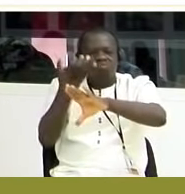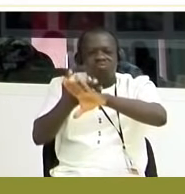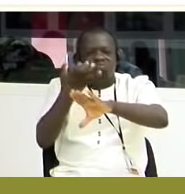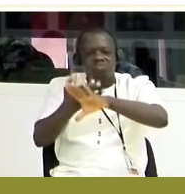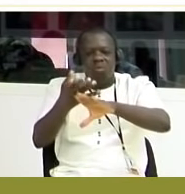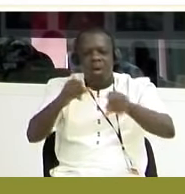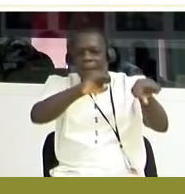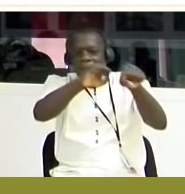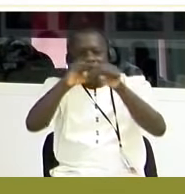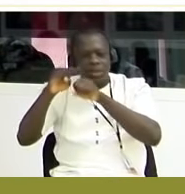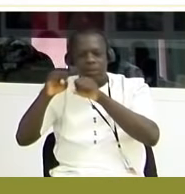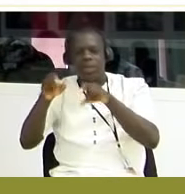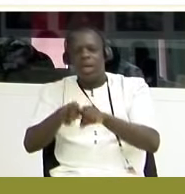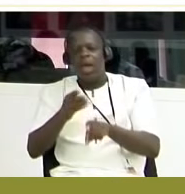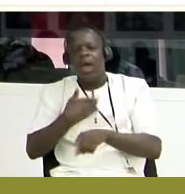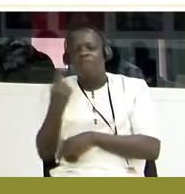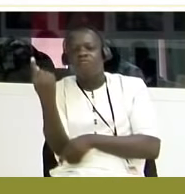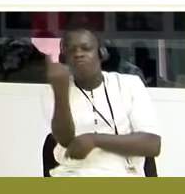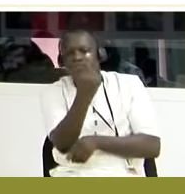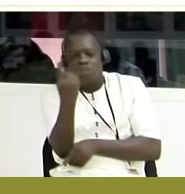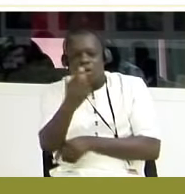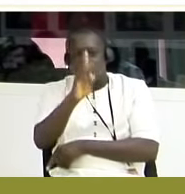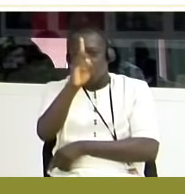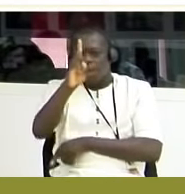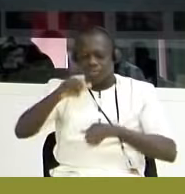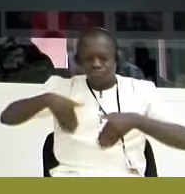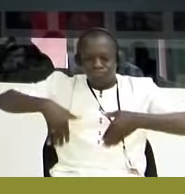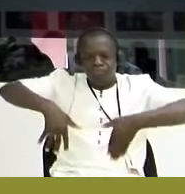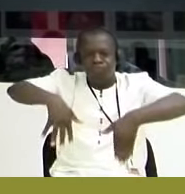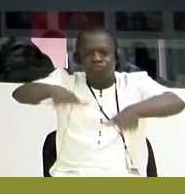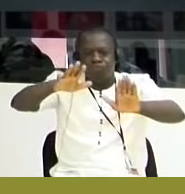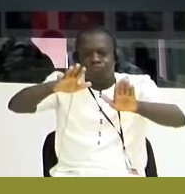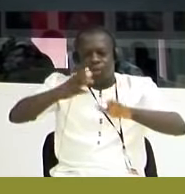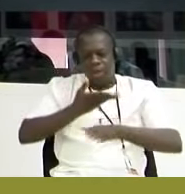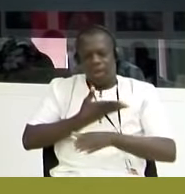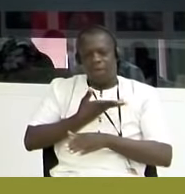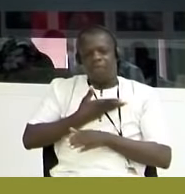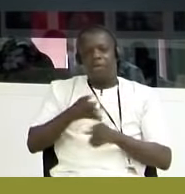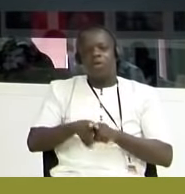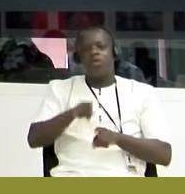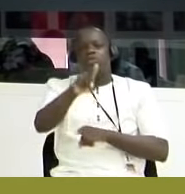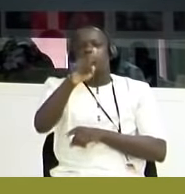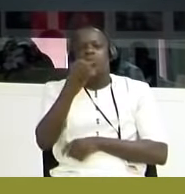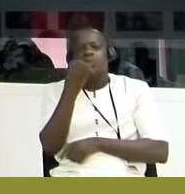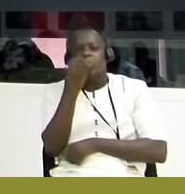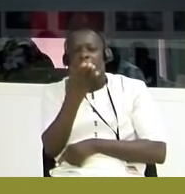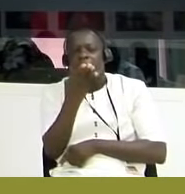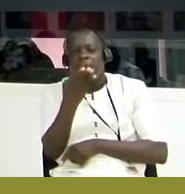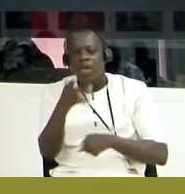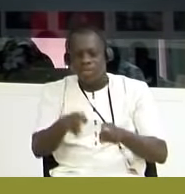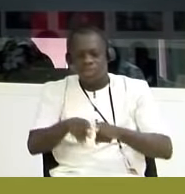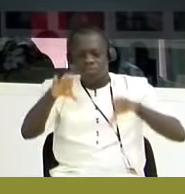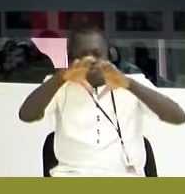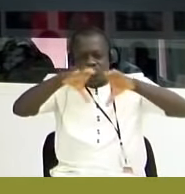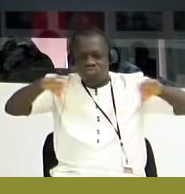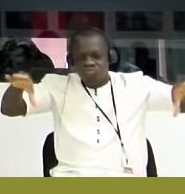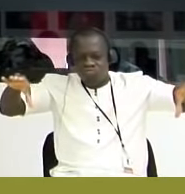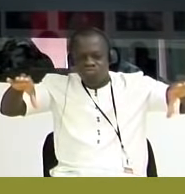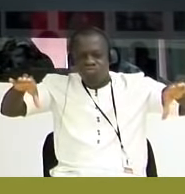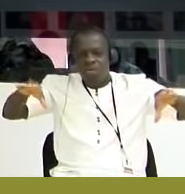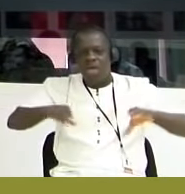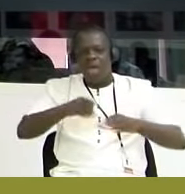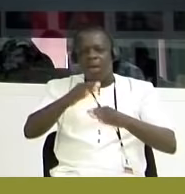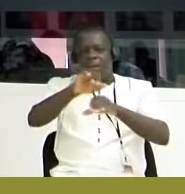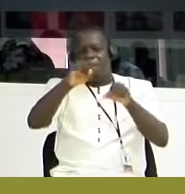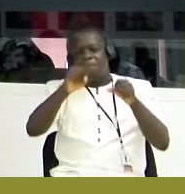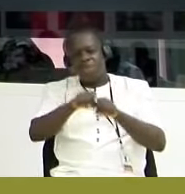blanket. So let's get this straight. You said bunk beds, but you've explained that there was plywood. What was